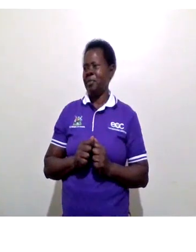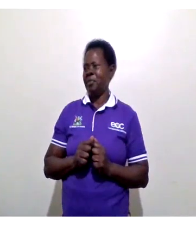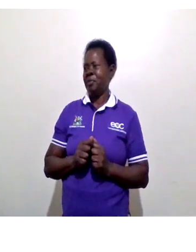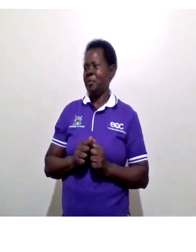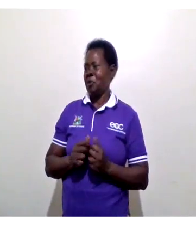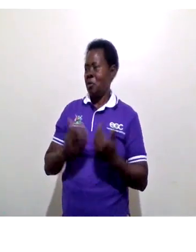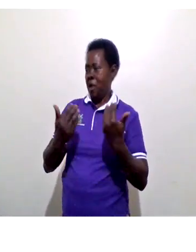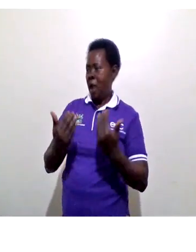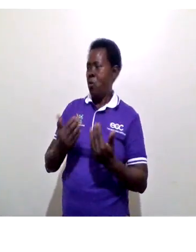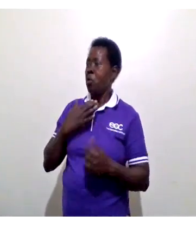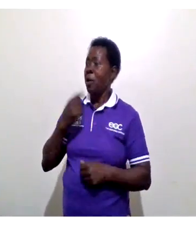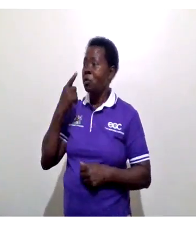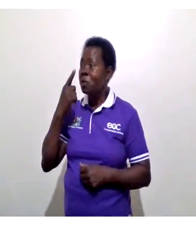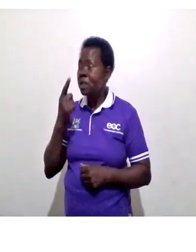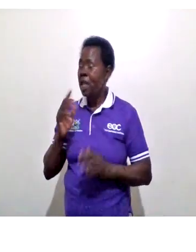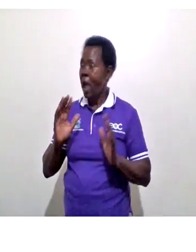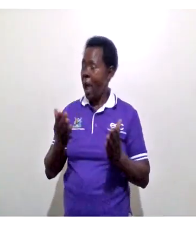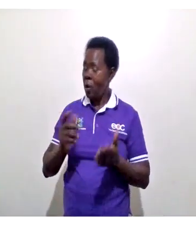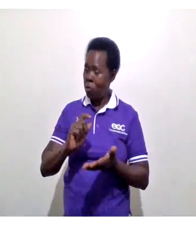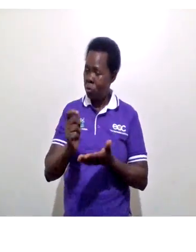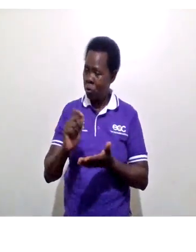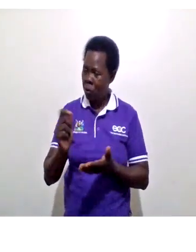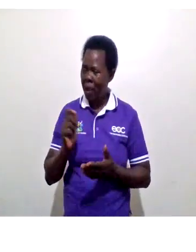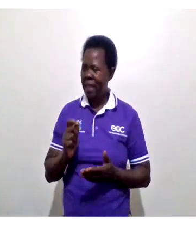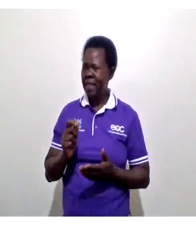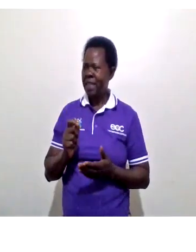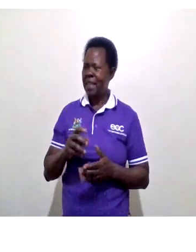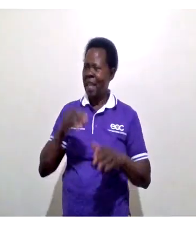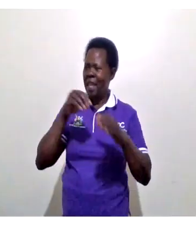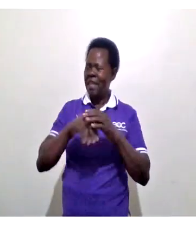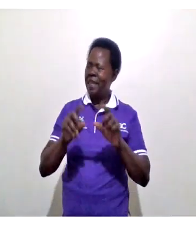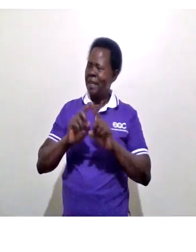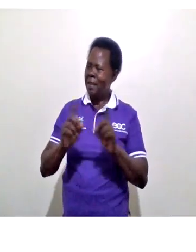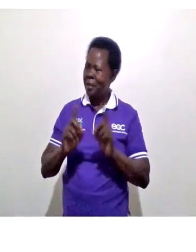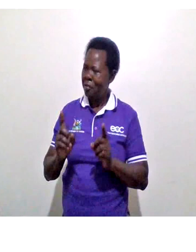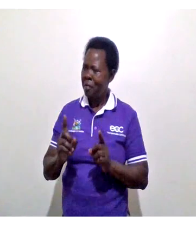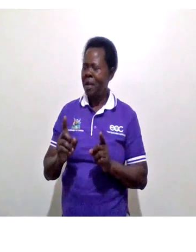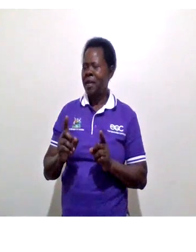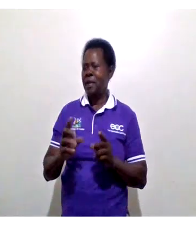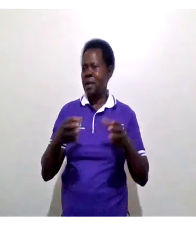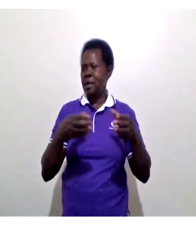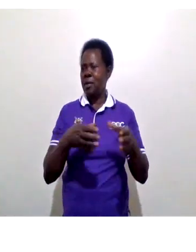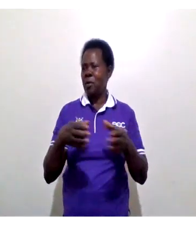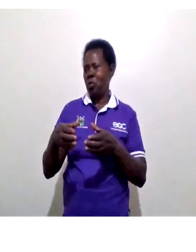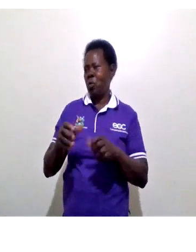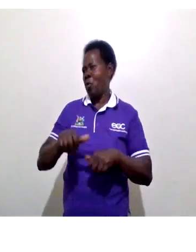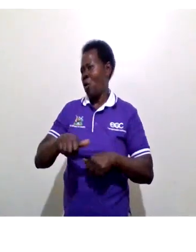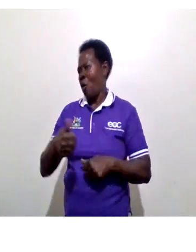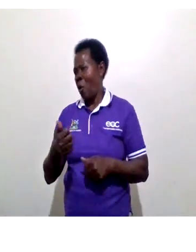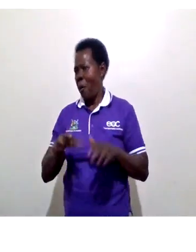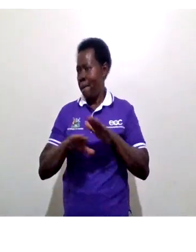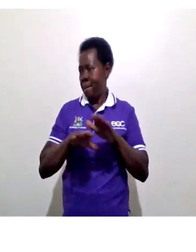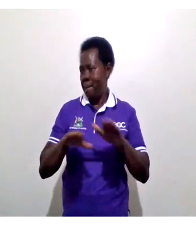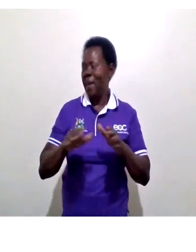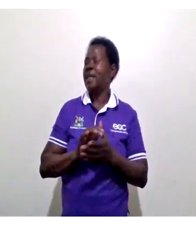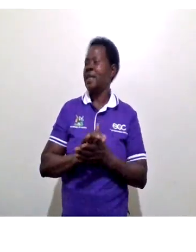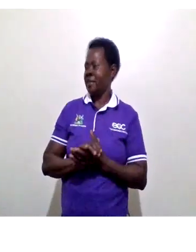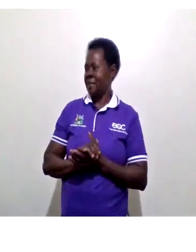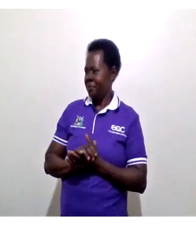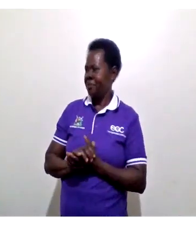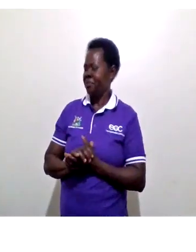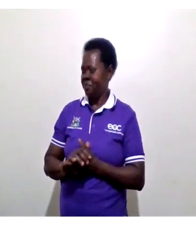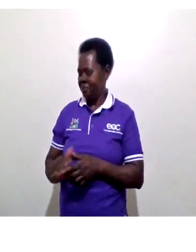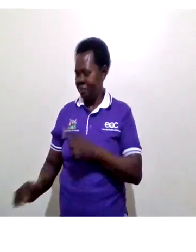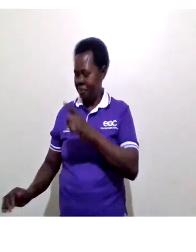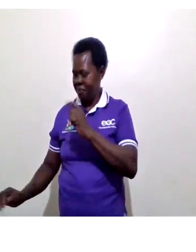10. Now, we want to see how to write the different groups or